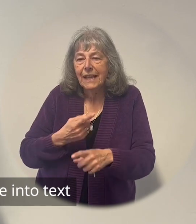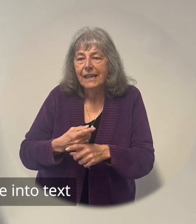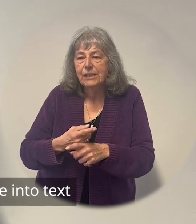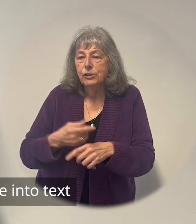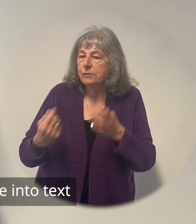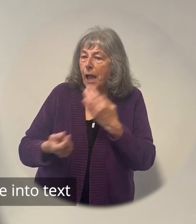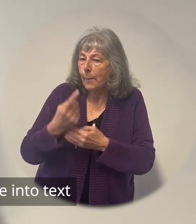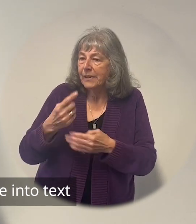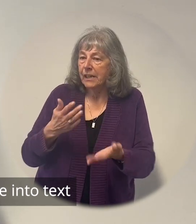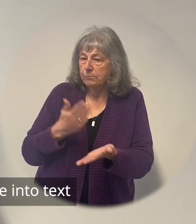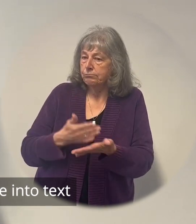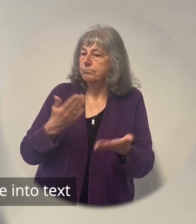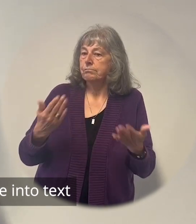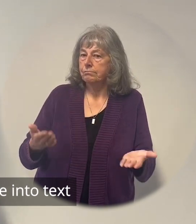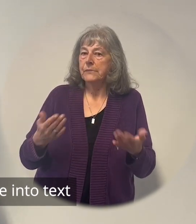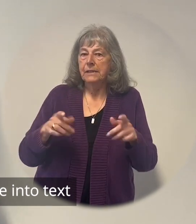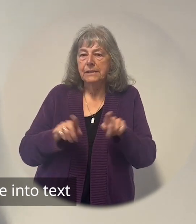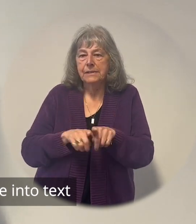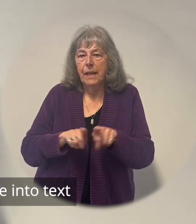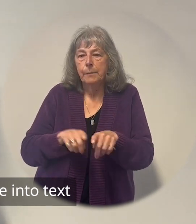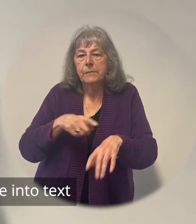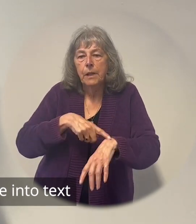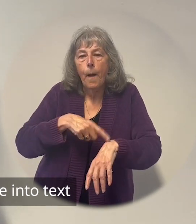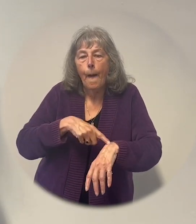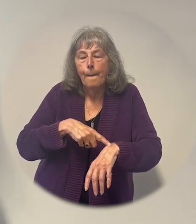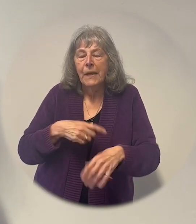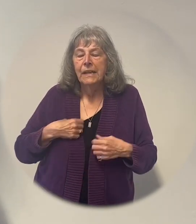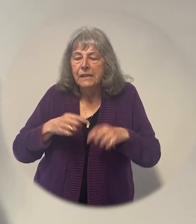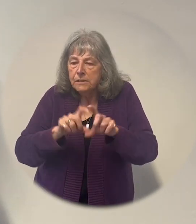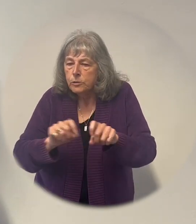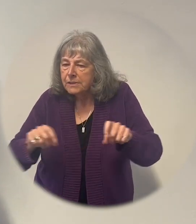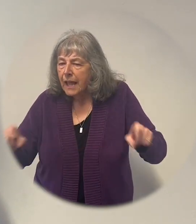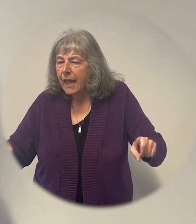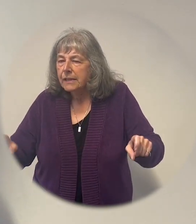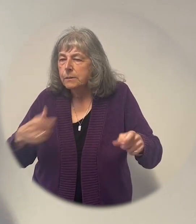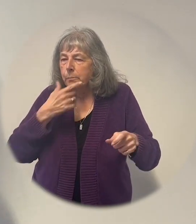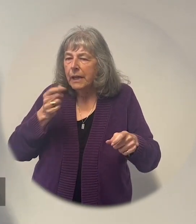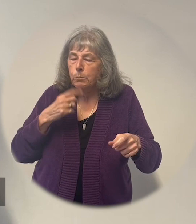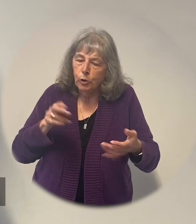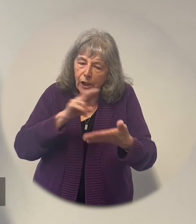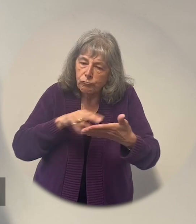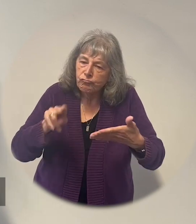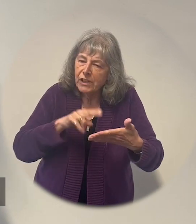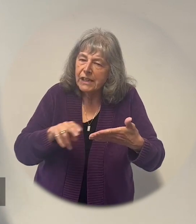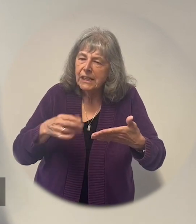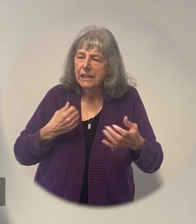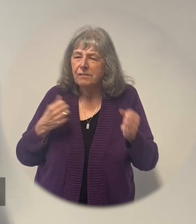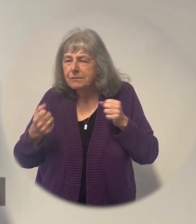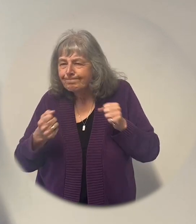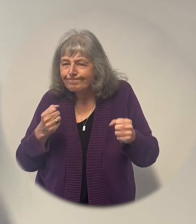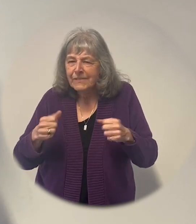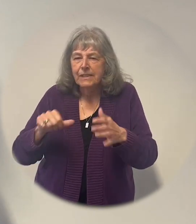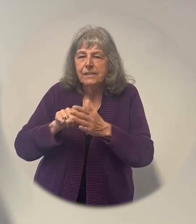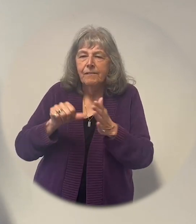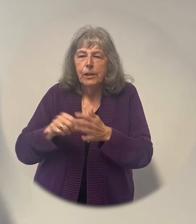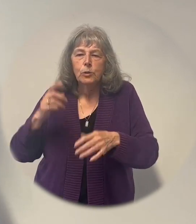that are happening in real time into text that can be read by somebody if they're struggling to hear clearly.